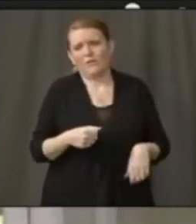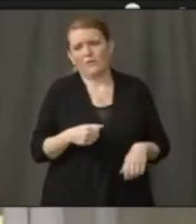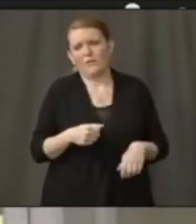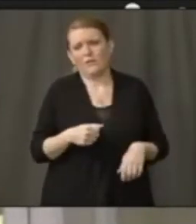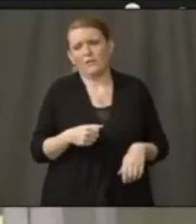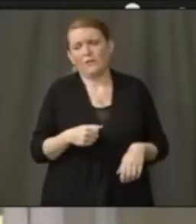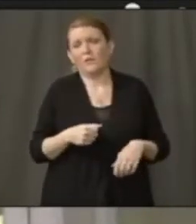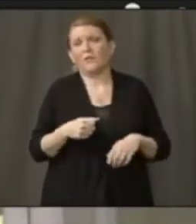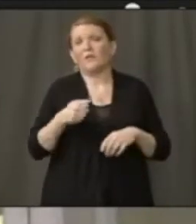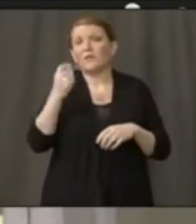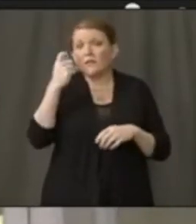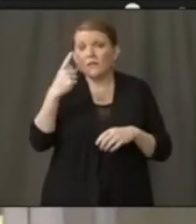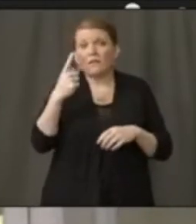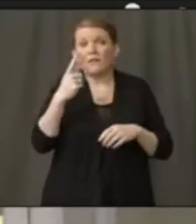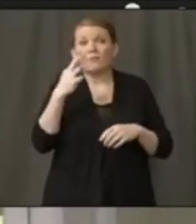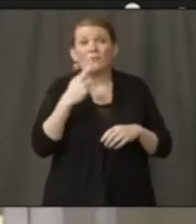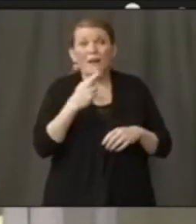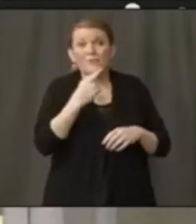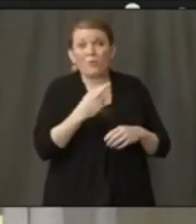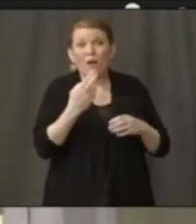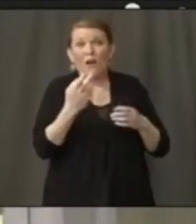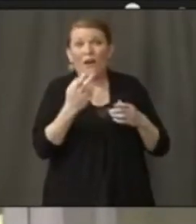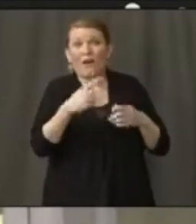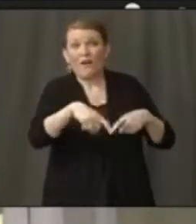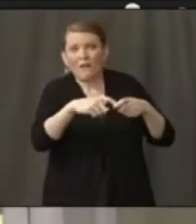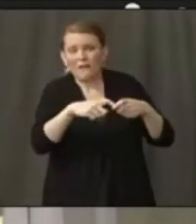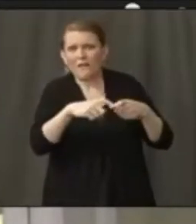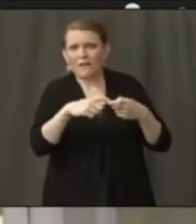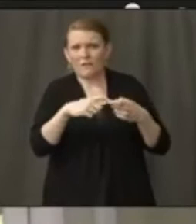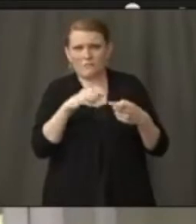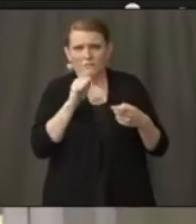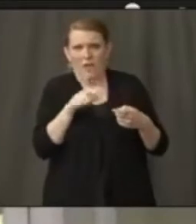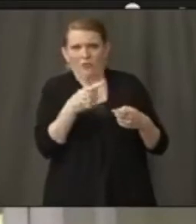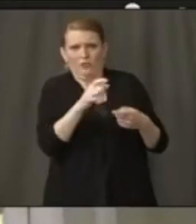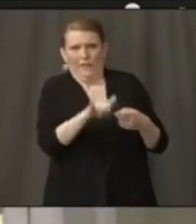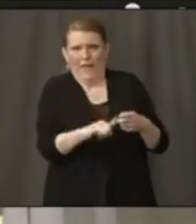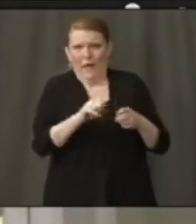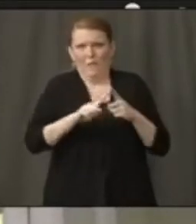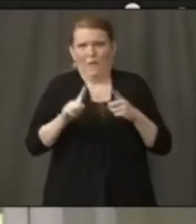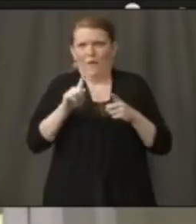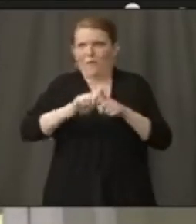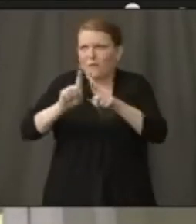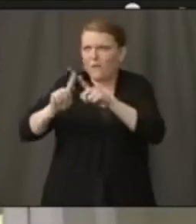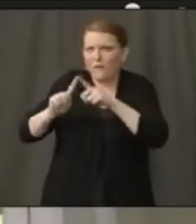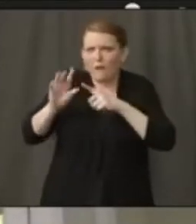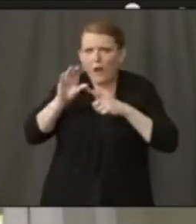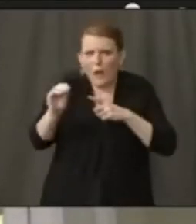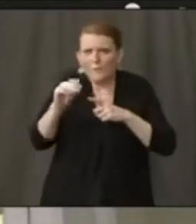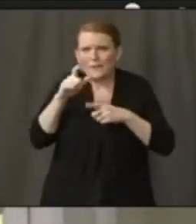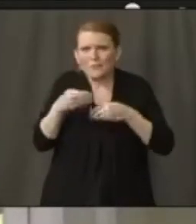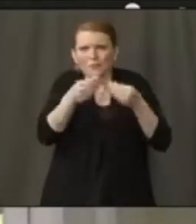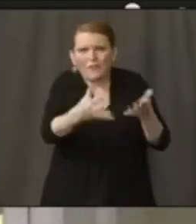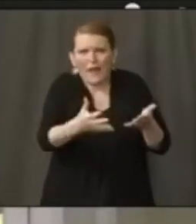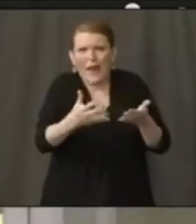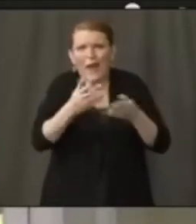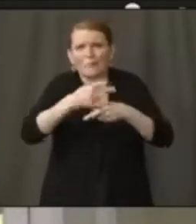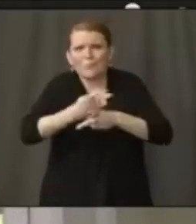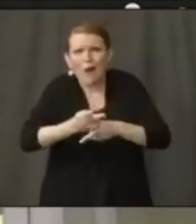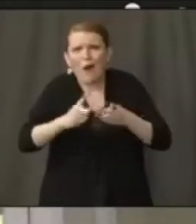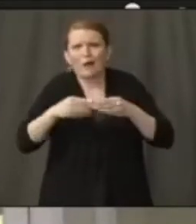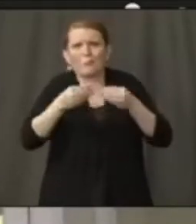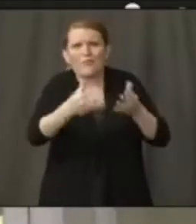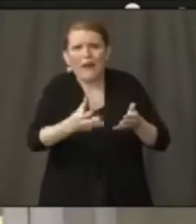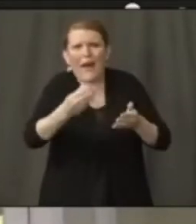time. The opening of our beaches from Koskob to Stonington, rental units, museums, all or portions